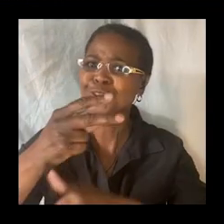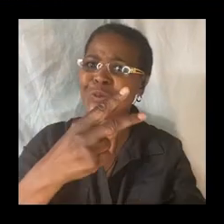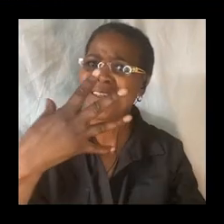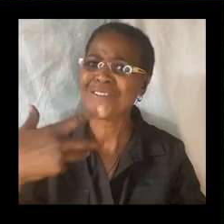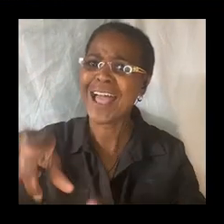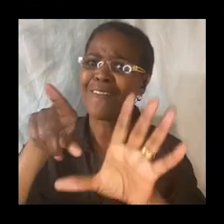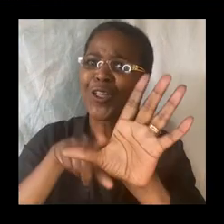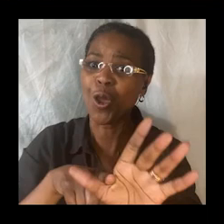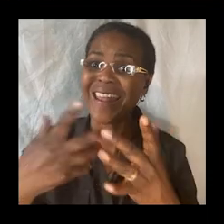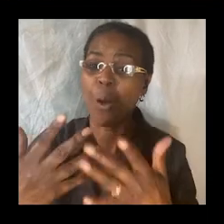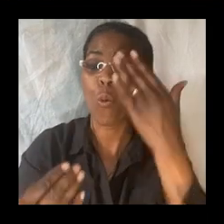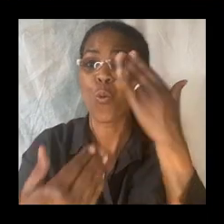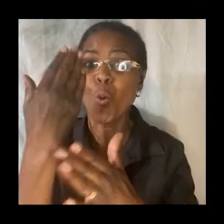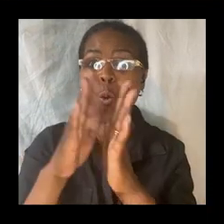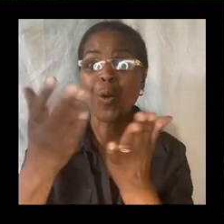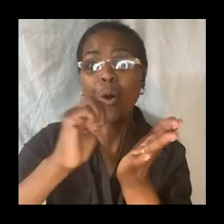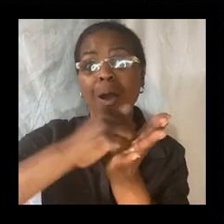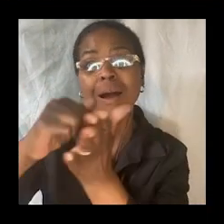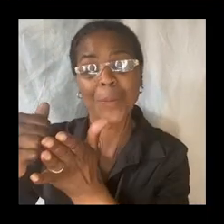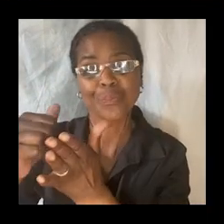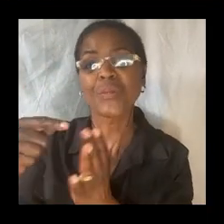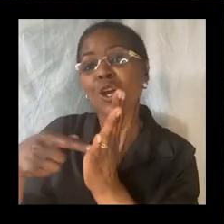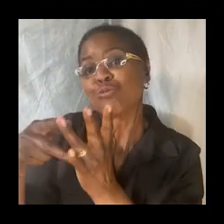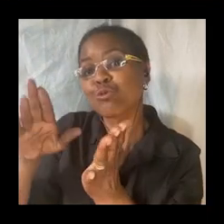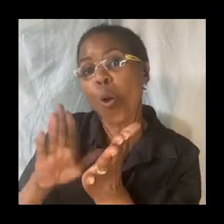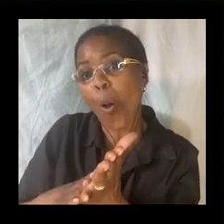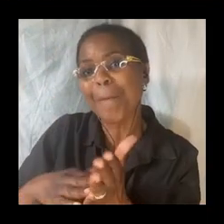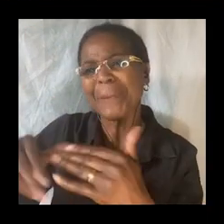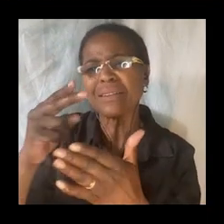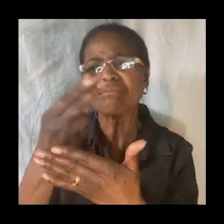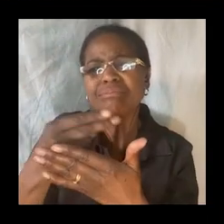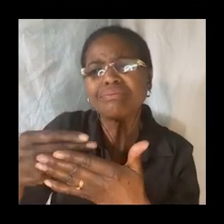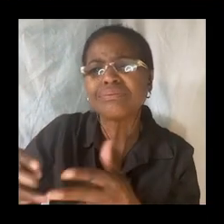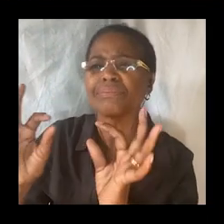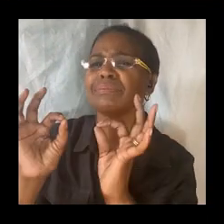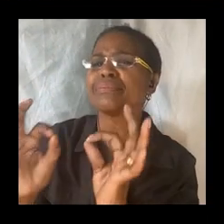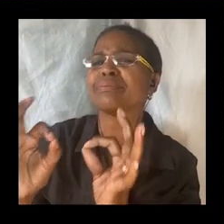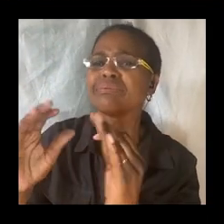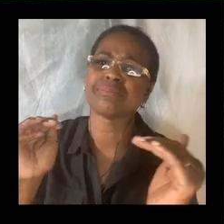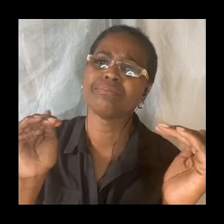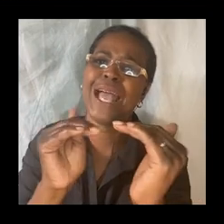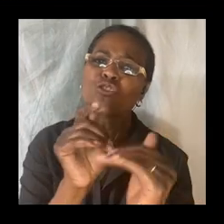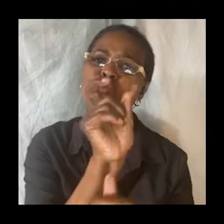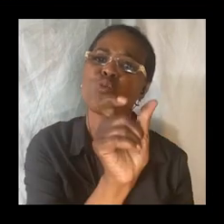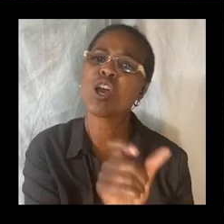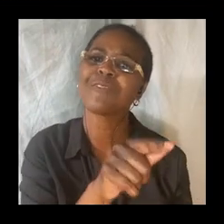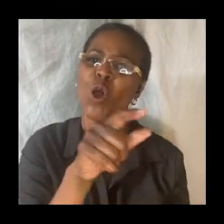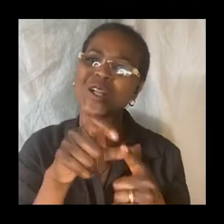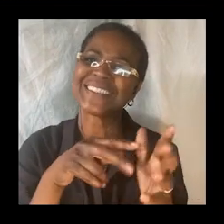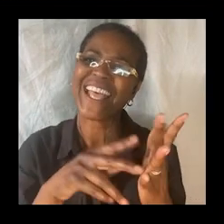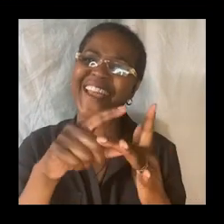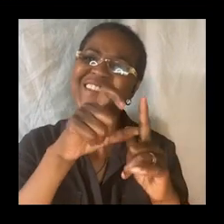most amazing illustrations to go alongside David's story. Skellig, when it was first